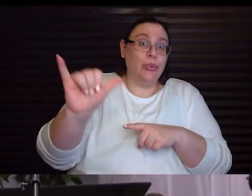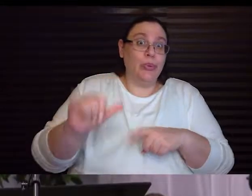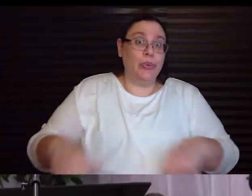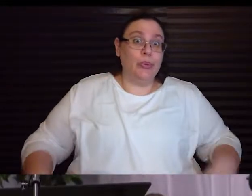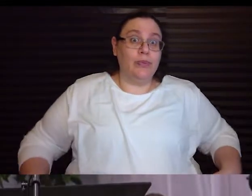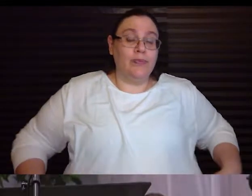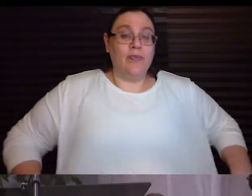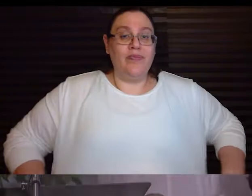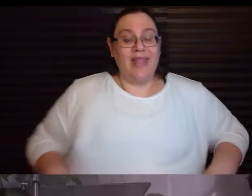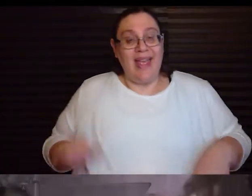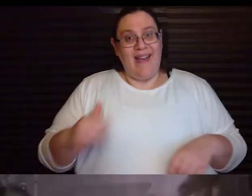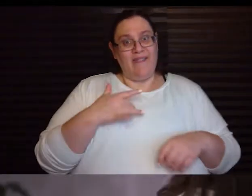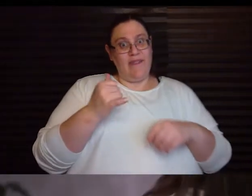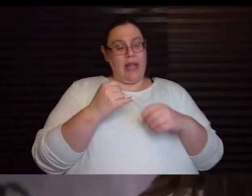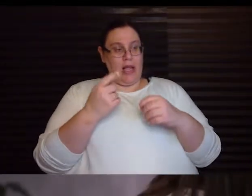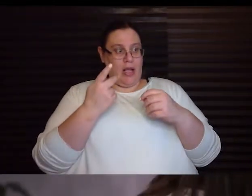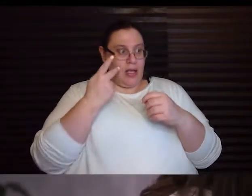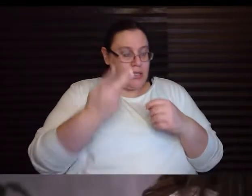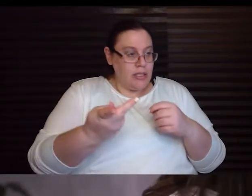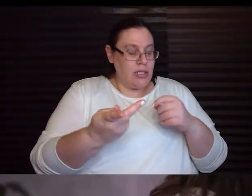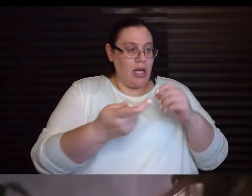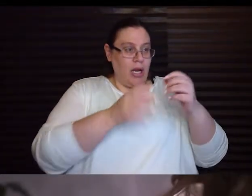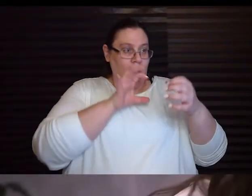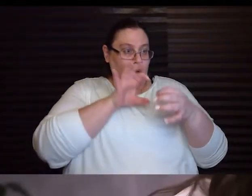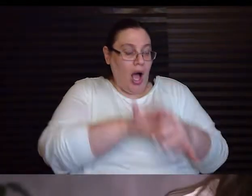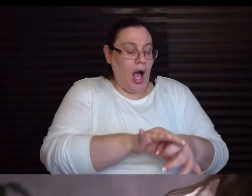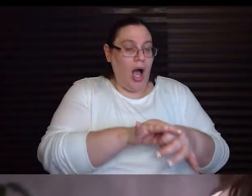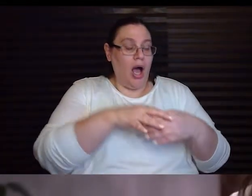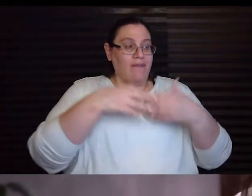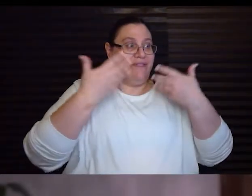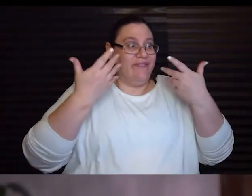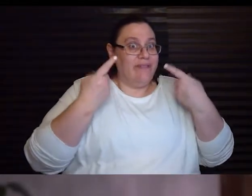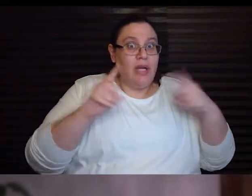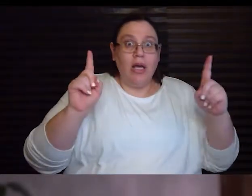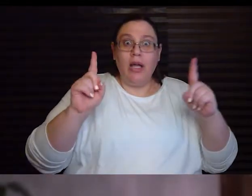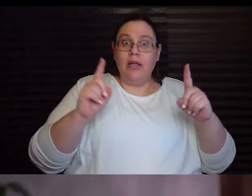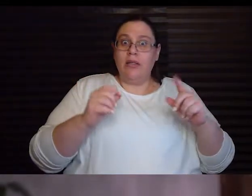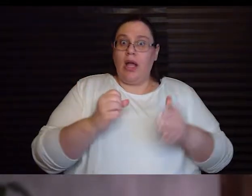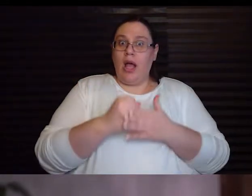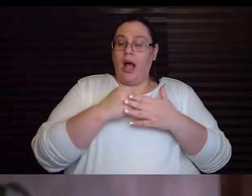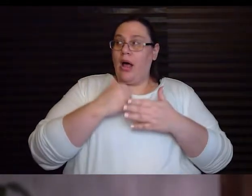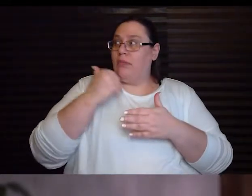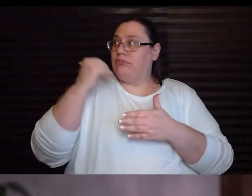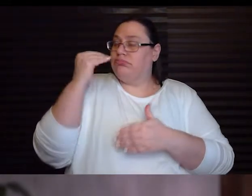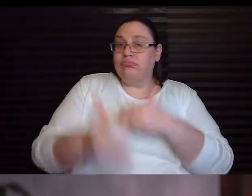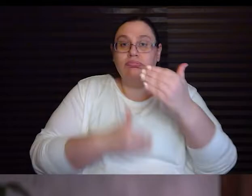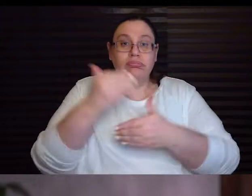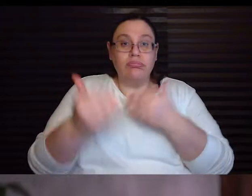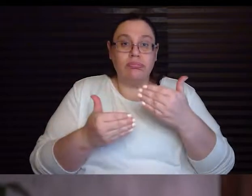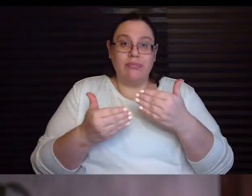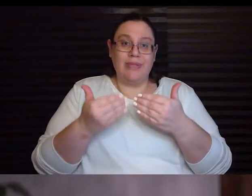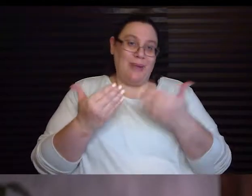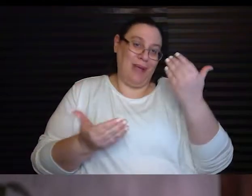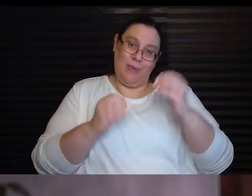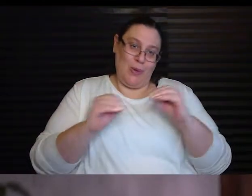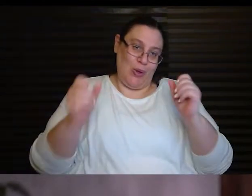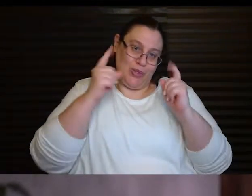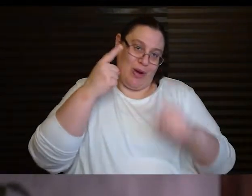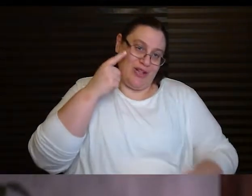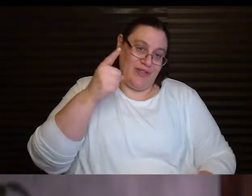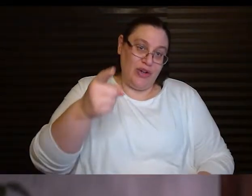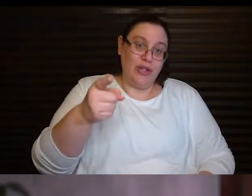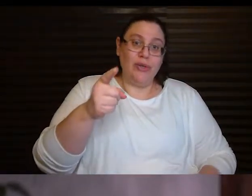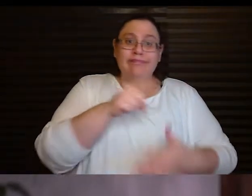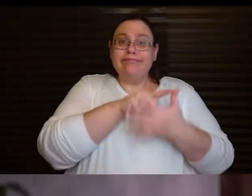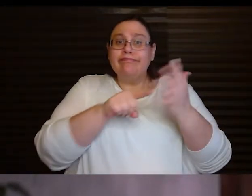too. And that visibility, that connectivity can actually be a lifeline. This may not surprise you,